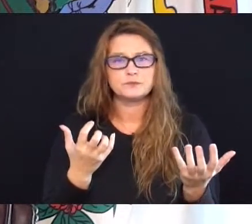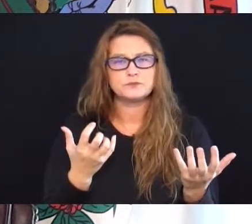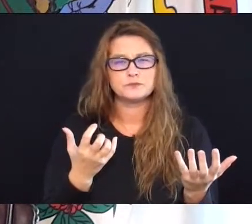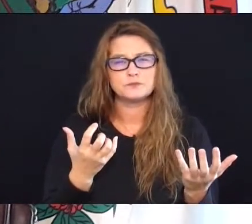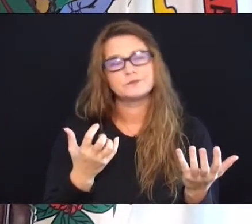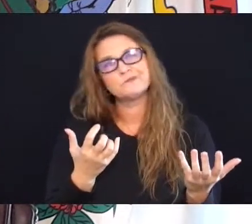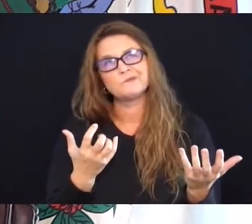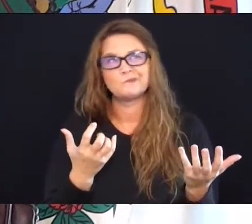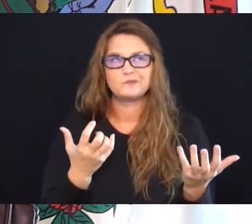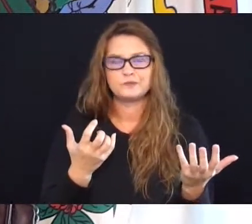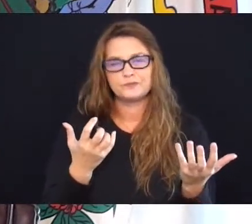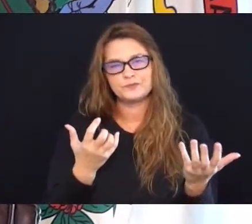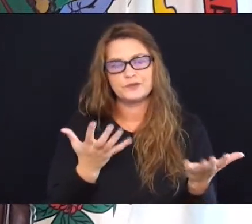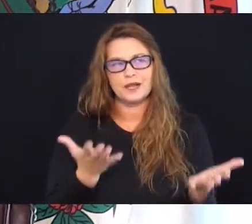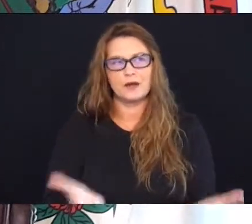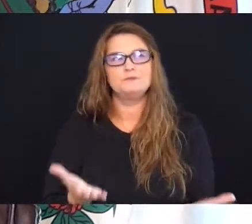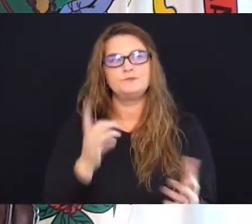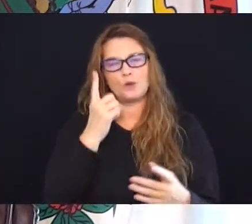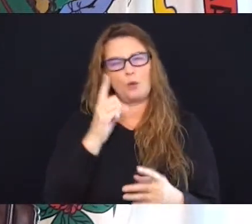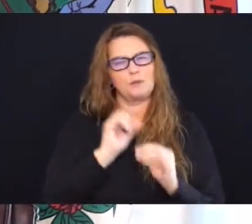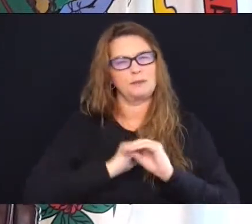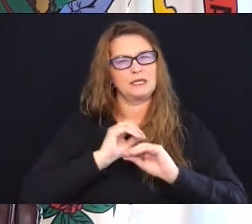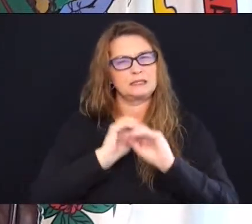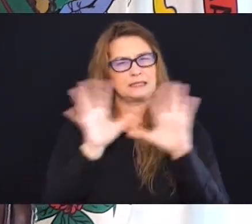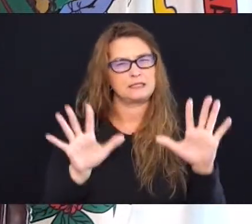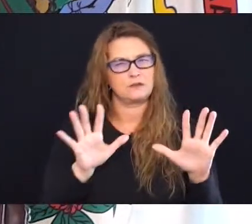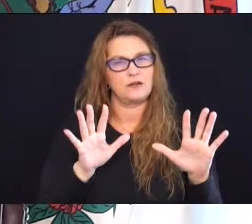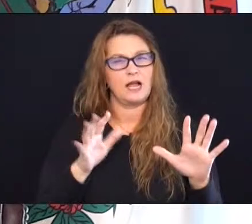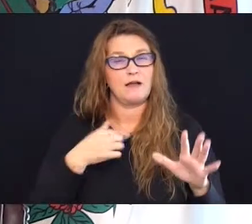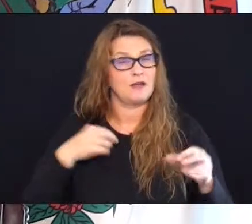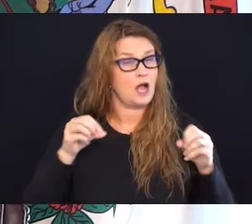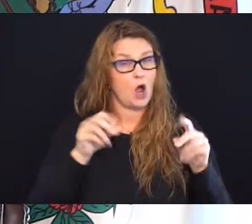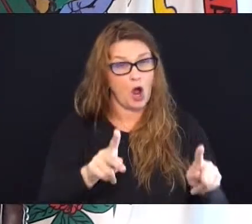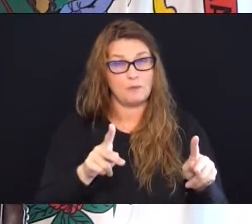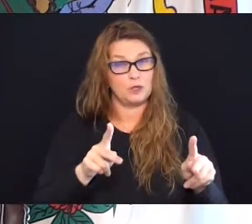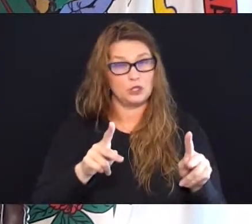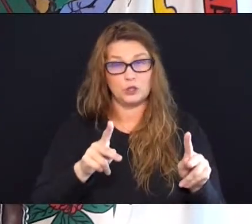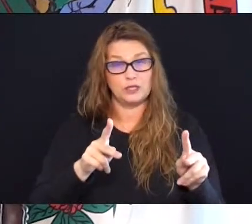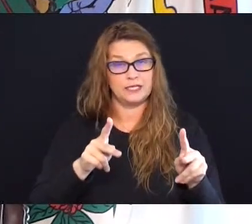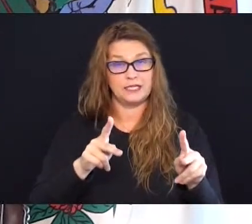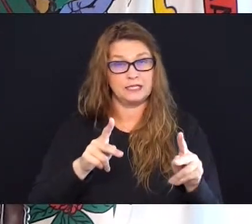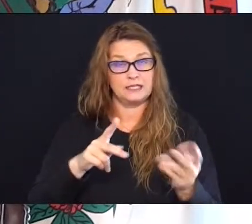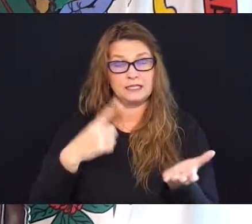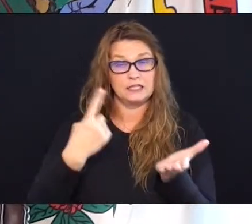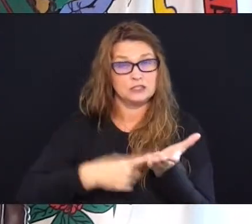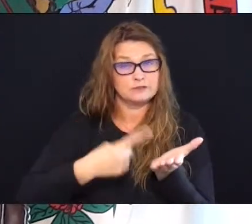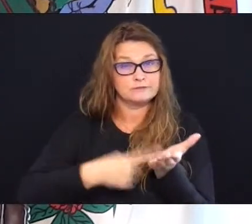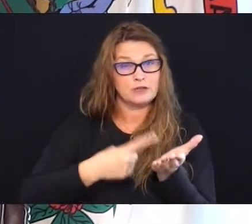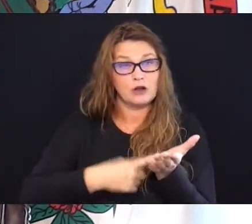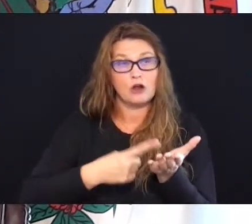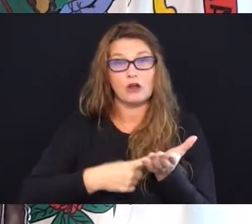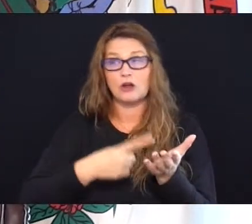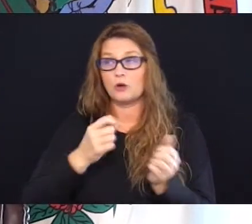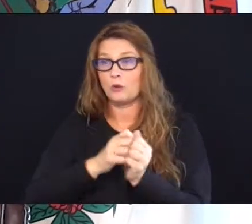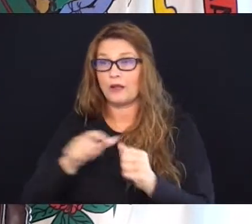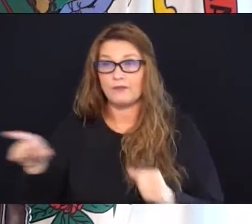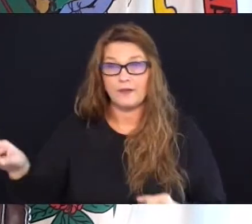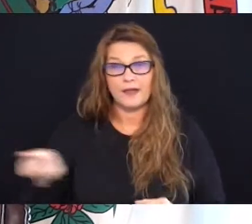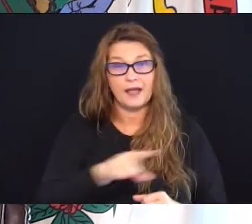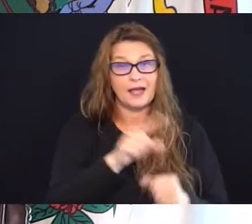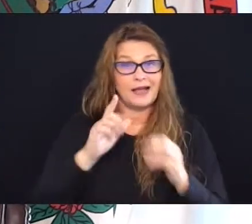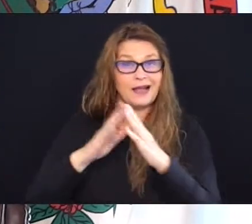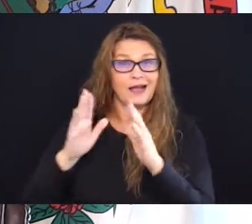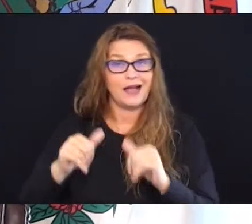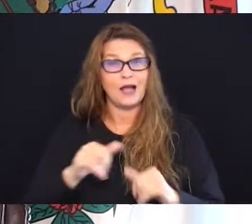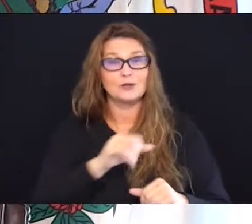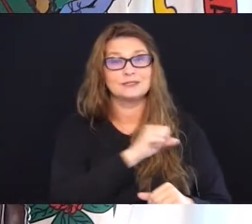let me just say just this. You know, I've had the opportunity to talk to West Virginians in the House and the Senate many times, stay